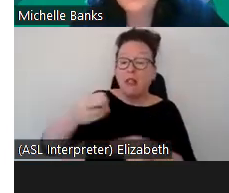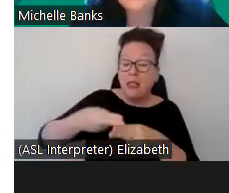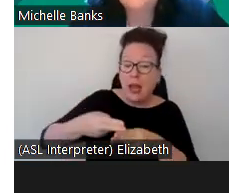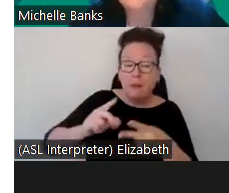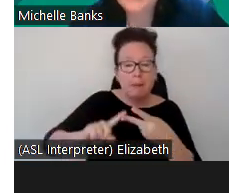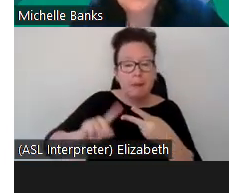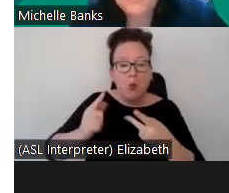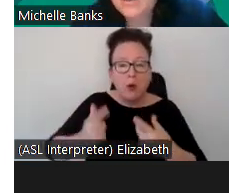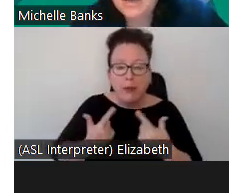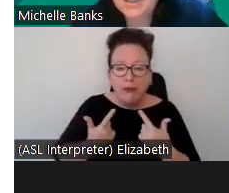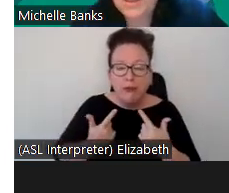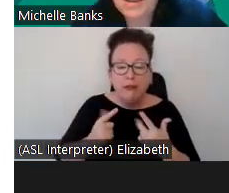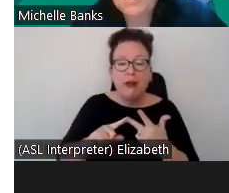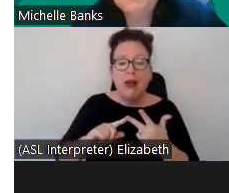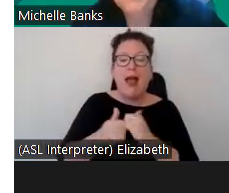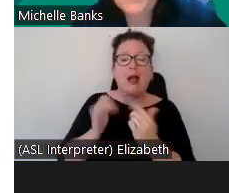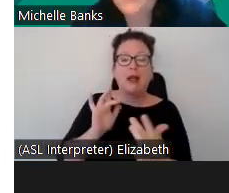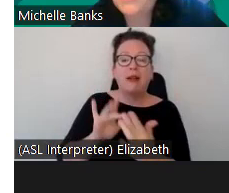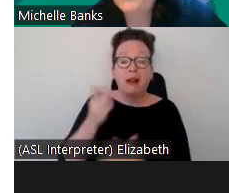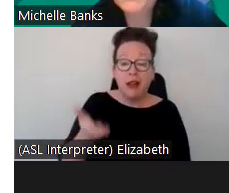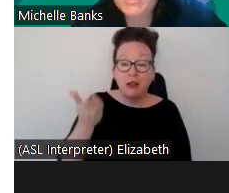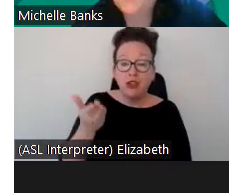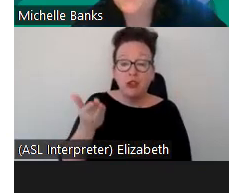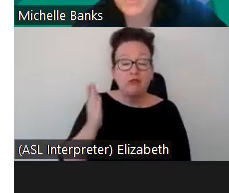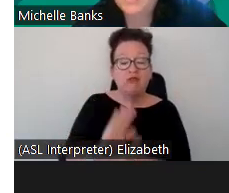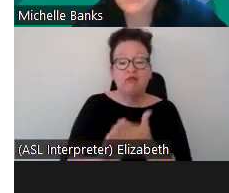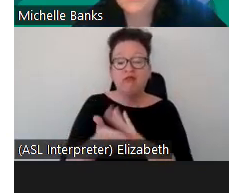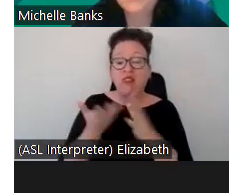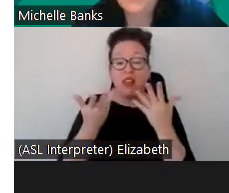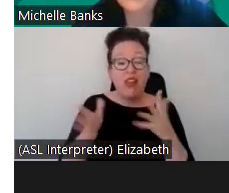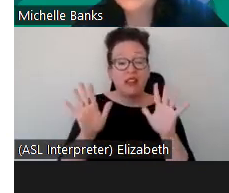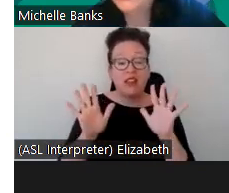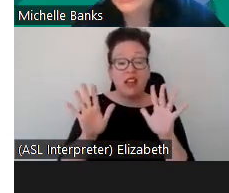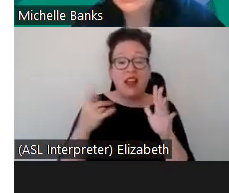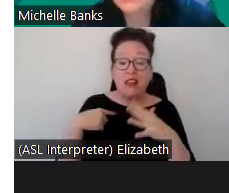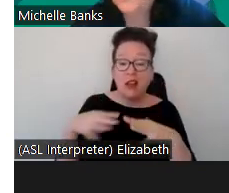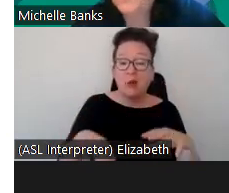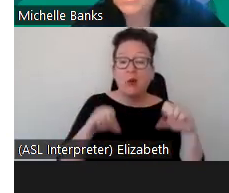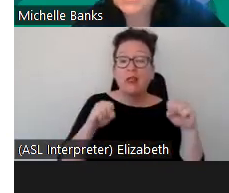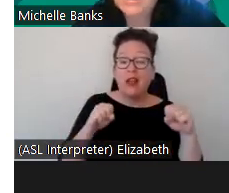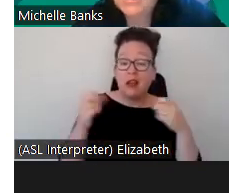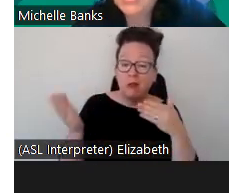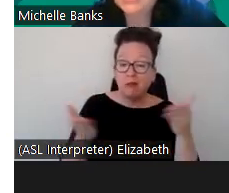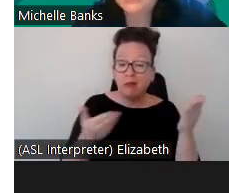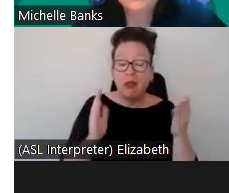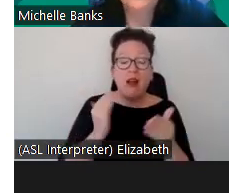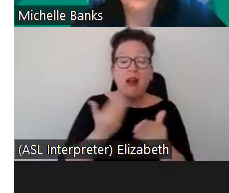live? How do we get in touch with you? And then we'll take it from there. Our NextGen team will be in